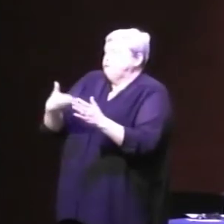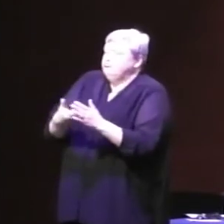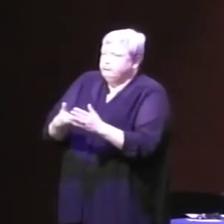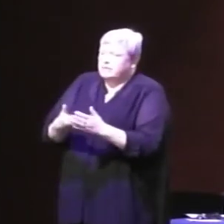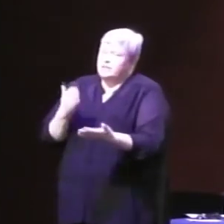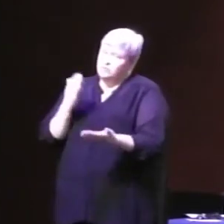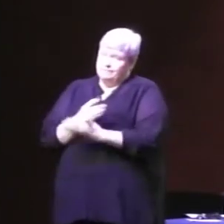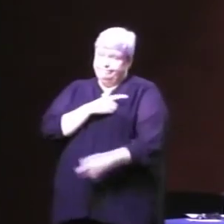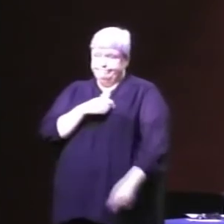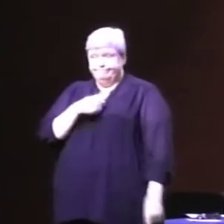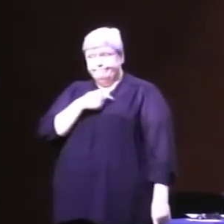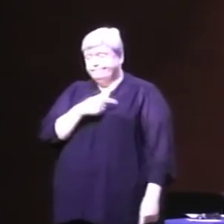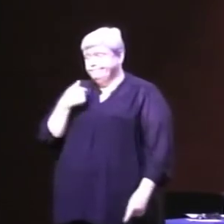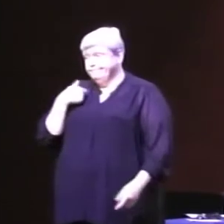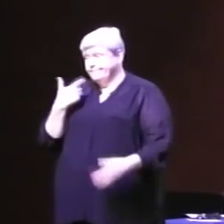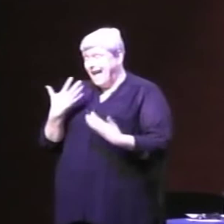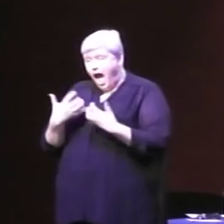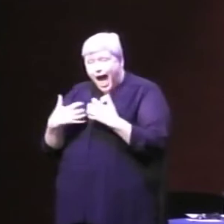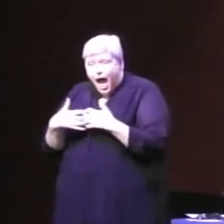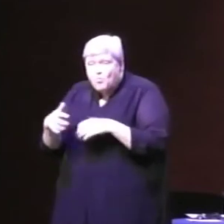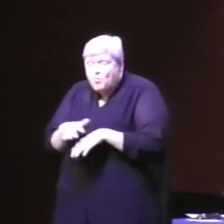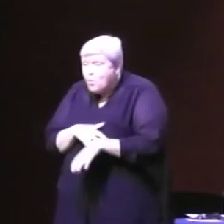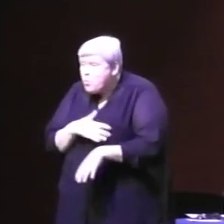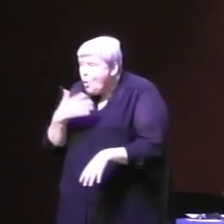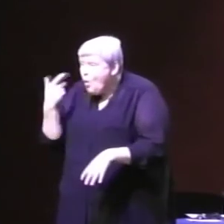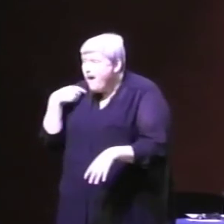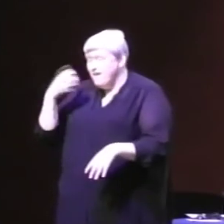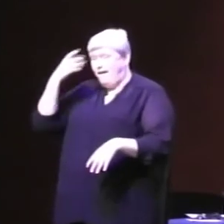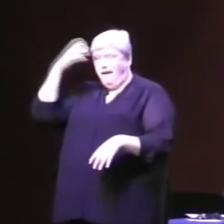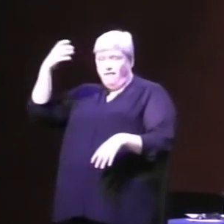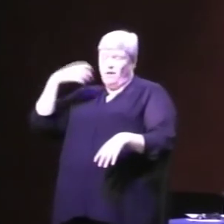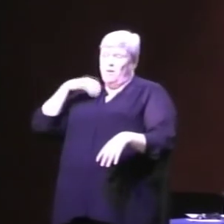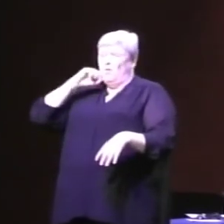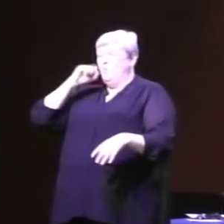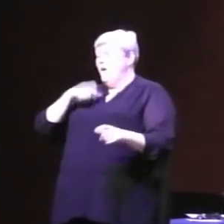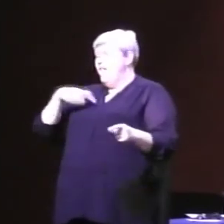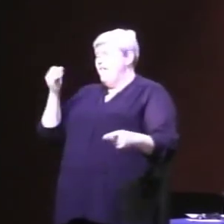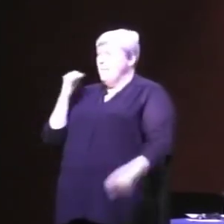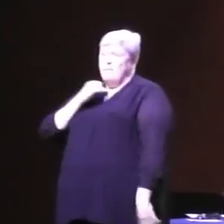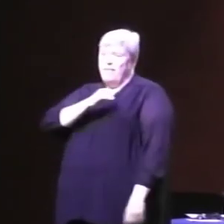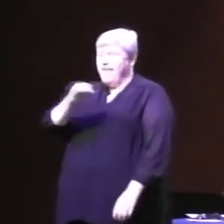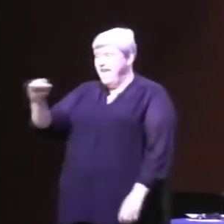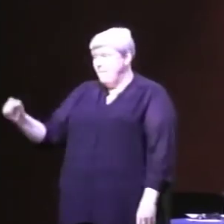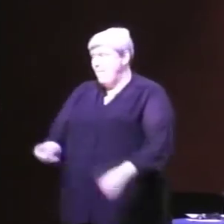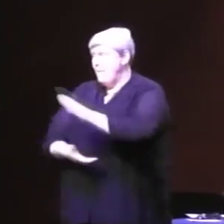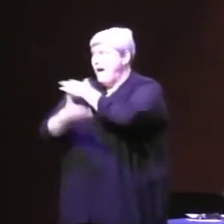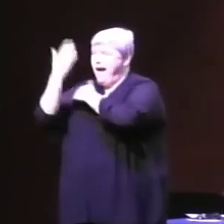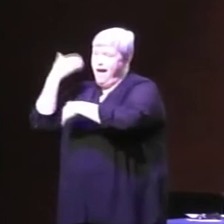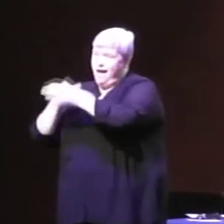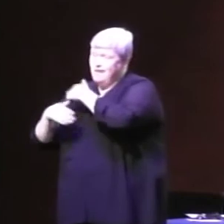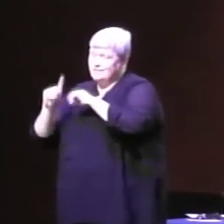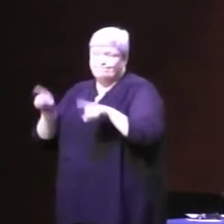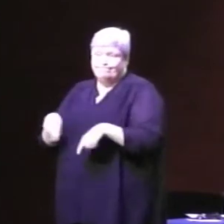Frankly, Congress, how long are the current government going to blame the past? They